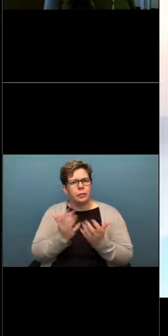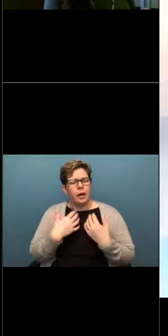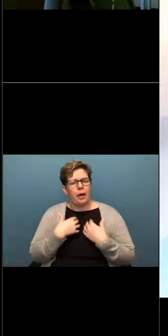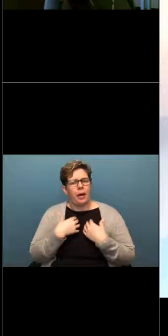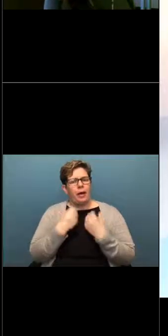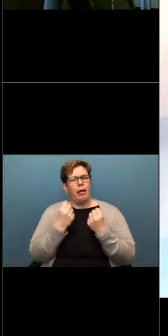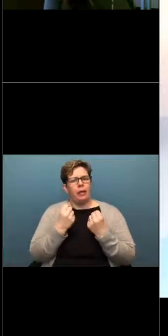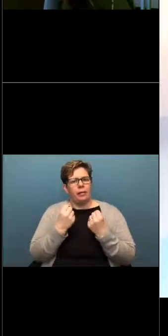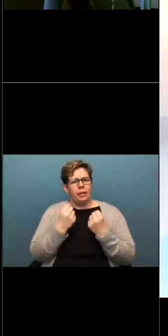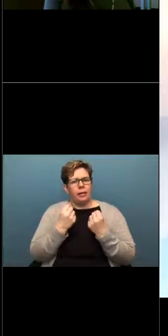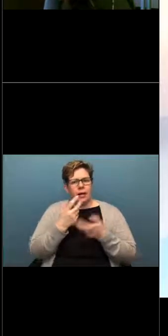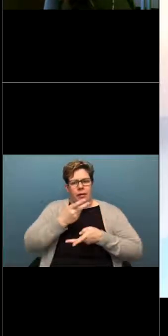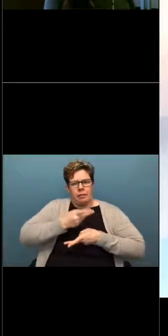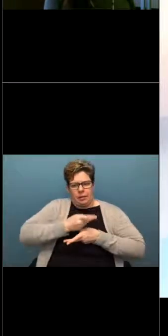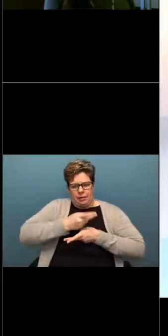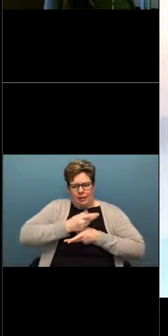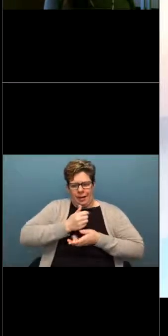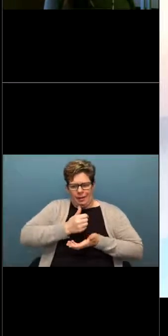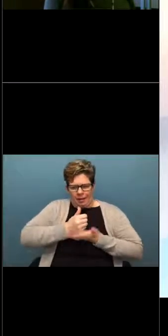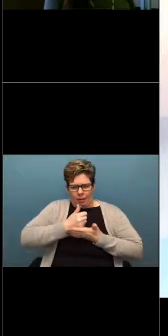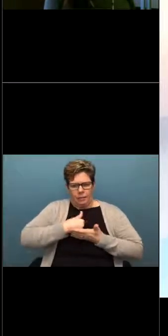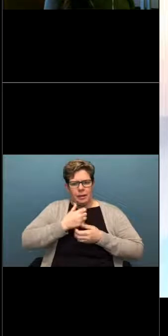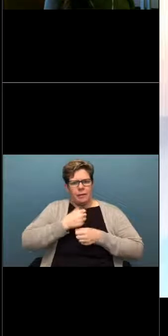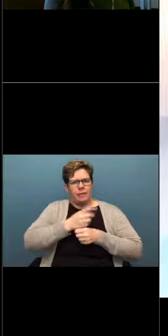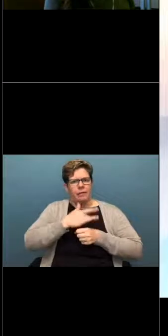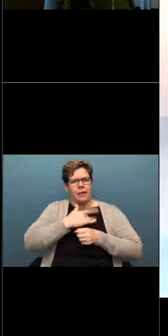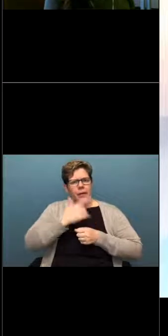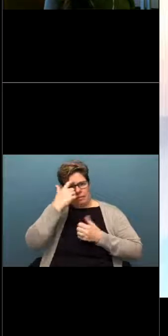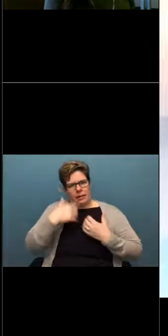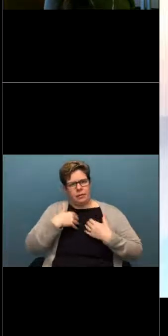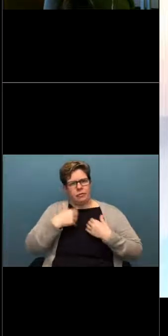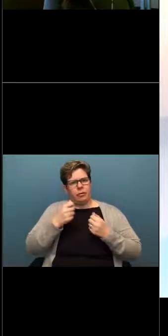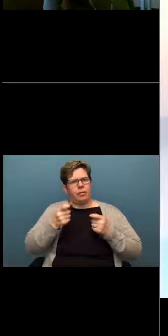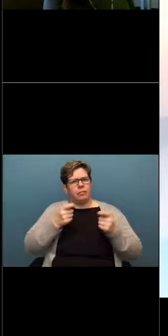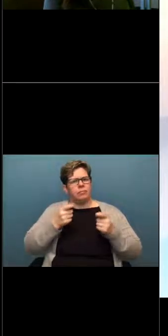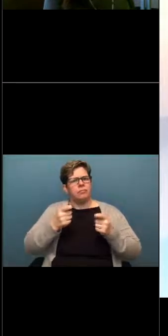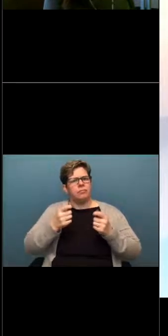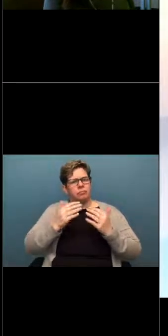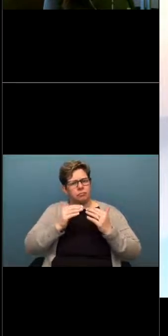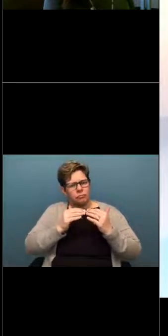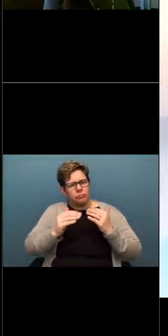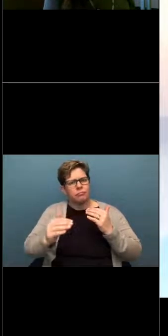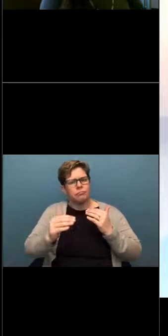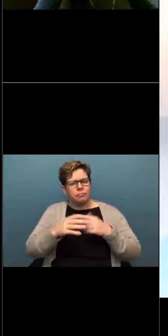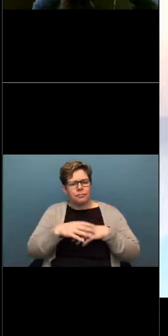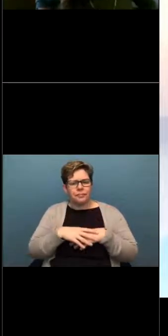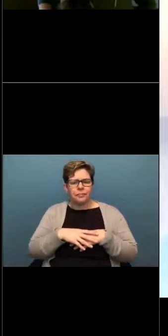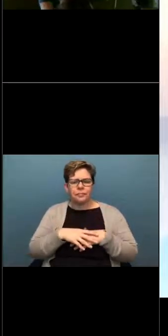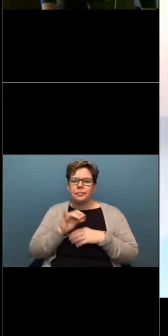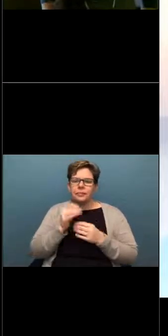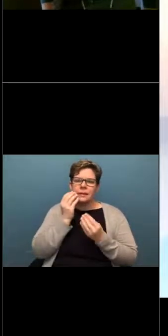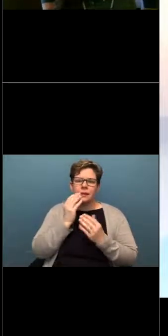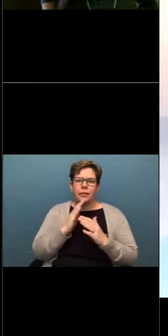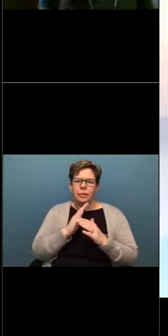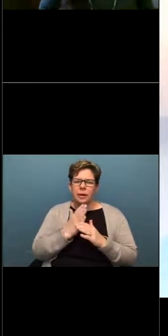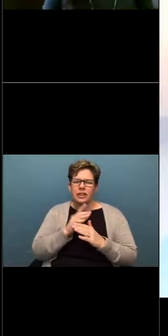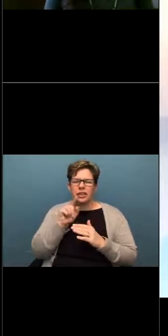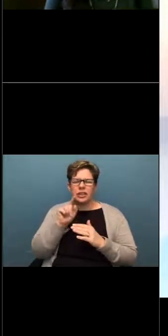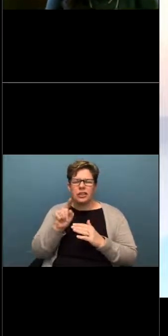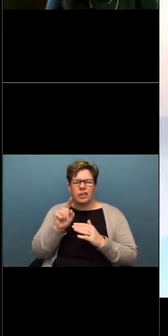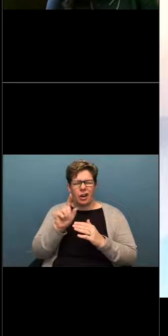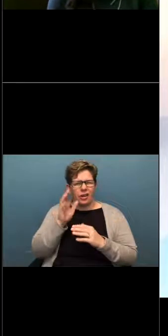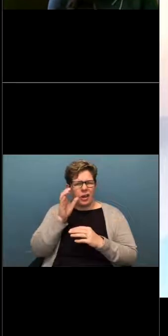them maintain control of their mental health care whenever possible. So that first concept about information sharing, that's really